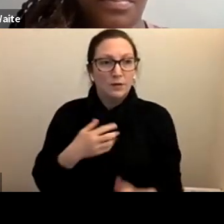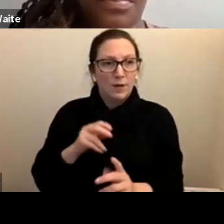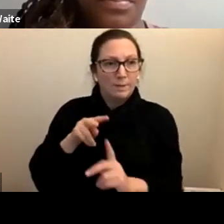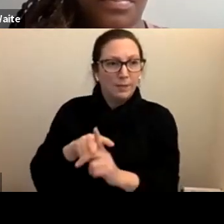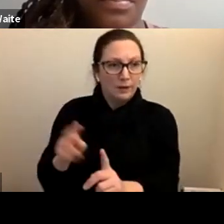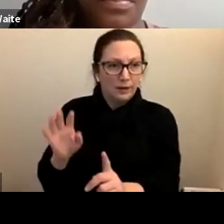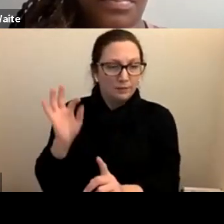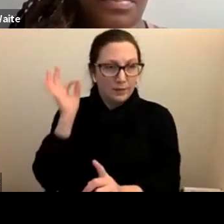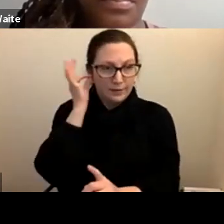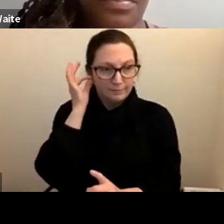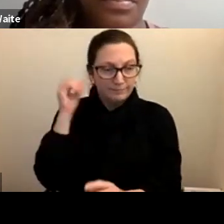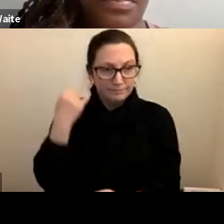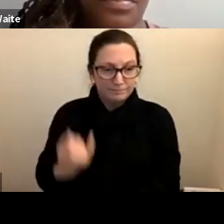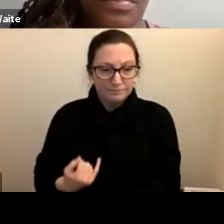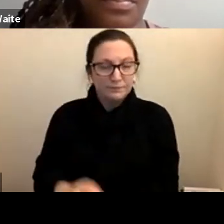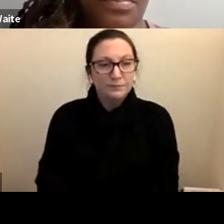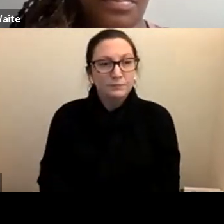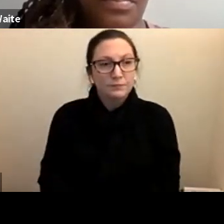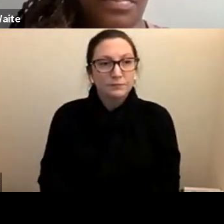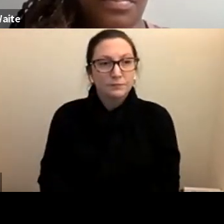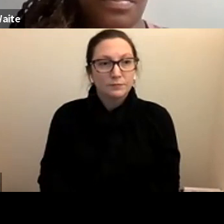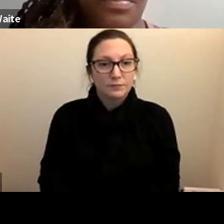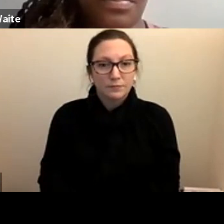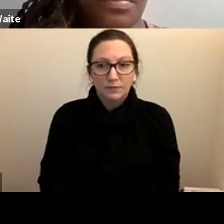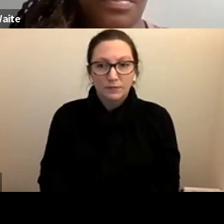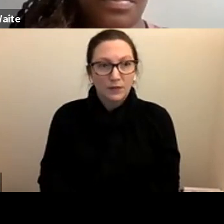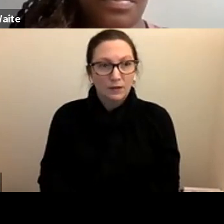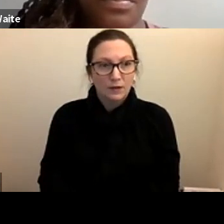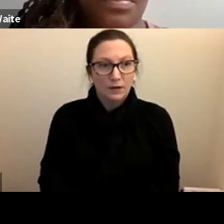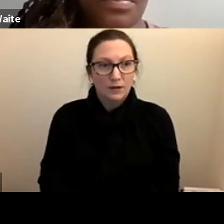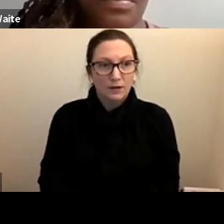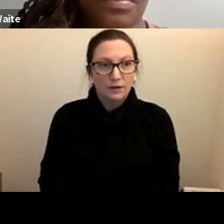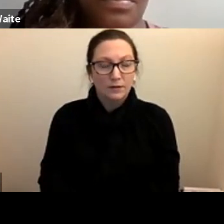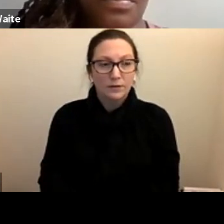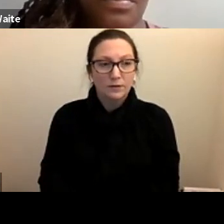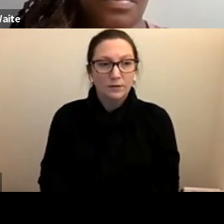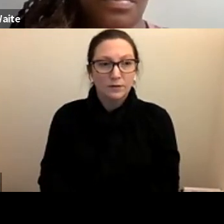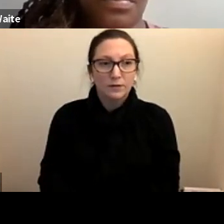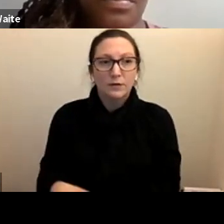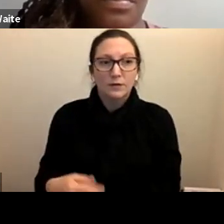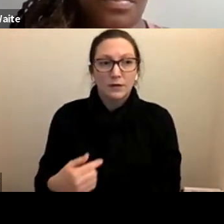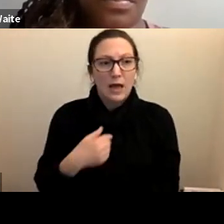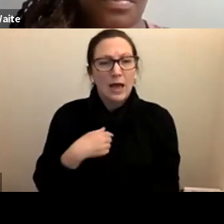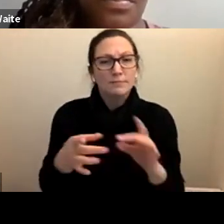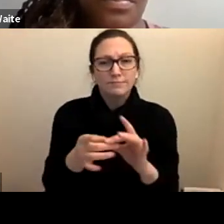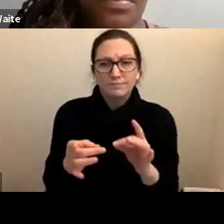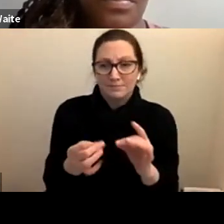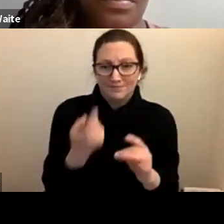here. So I actually, you know, I shared it a few moments